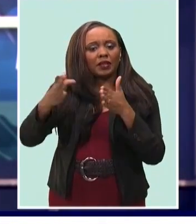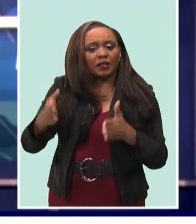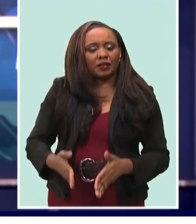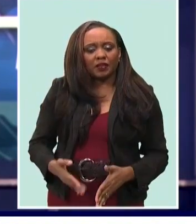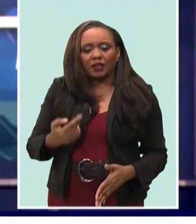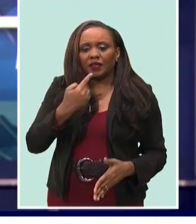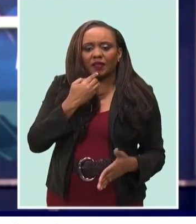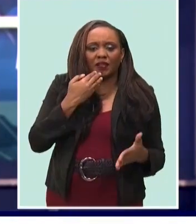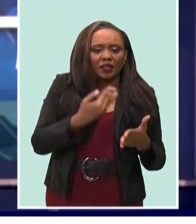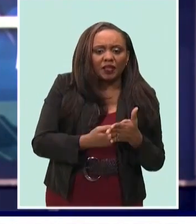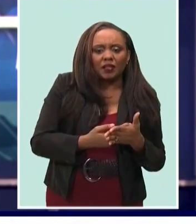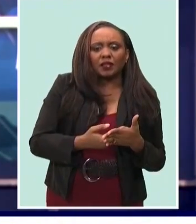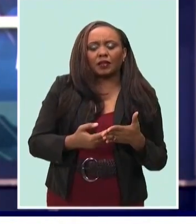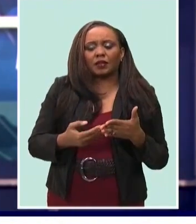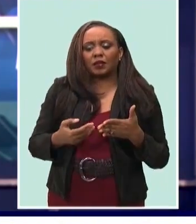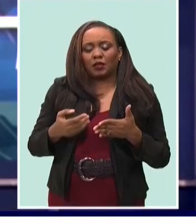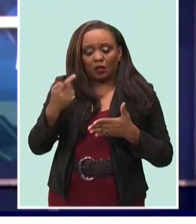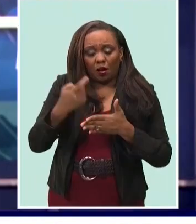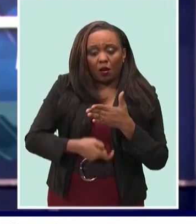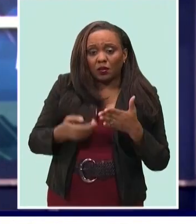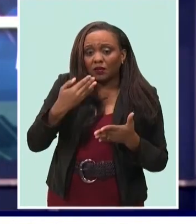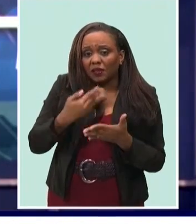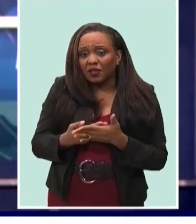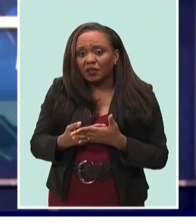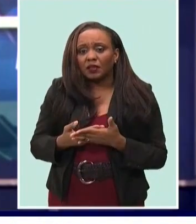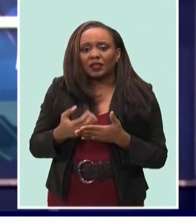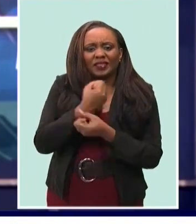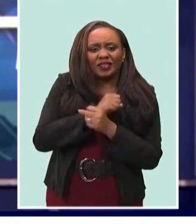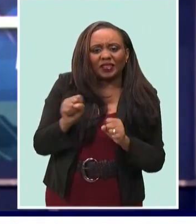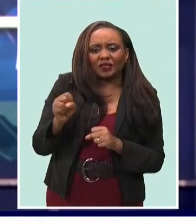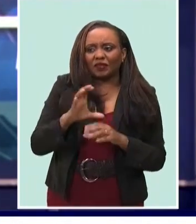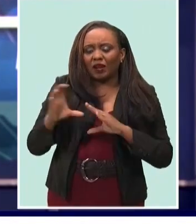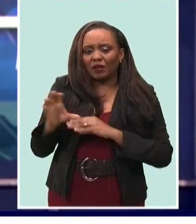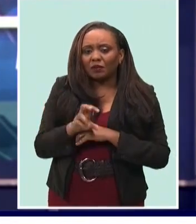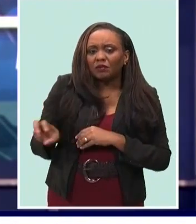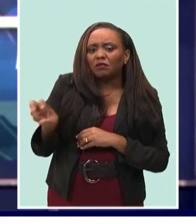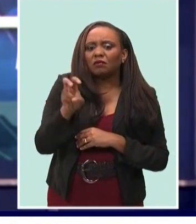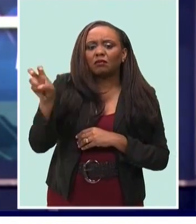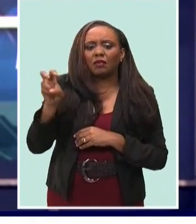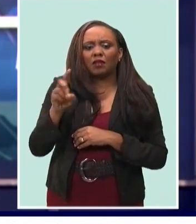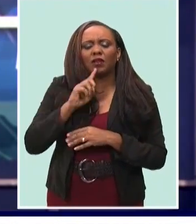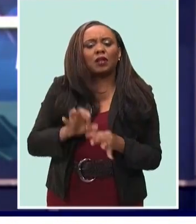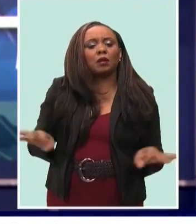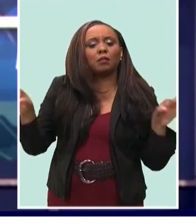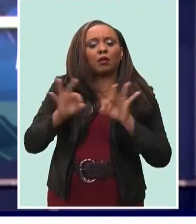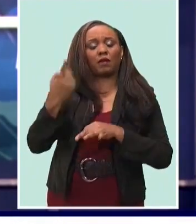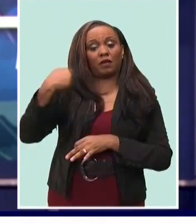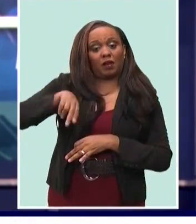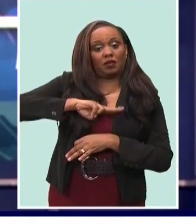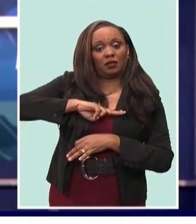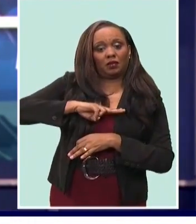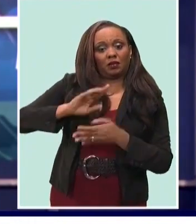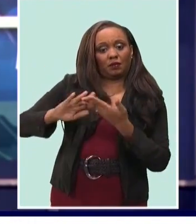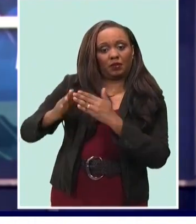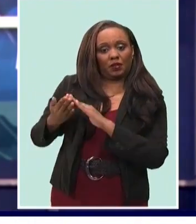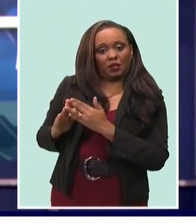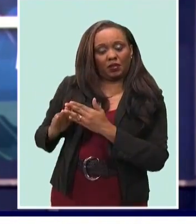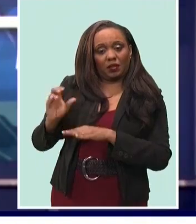efficient, reasonably priced and safe interregional Caribbean travel mechanism is fundamental to a Caribbean